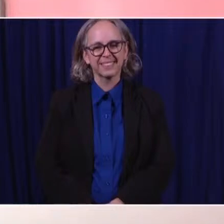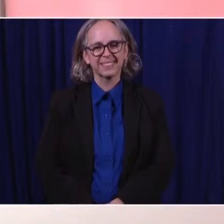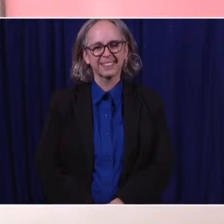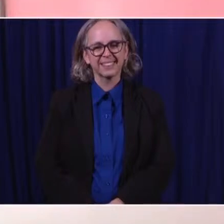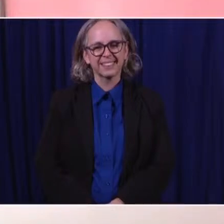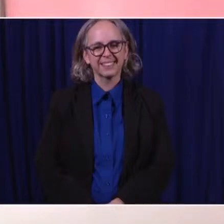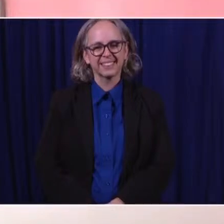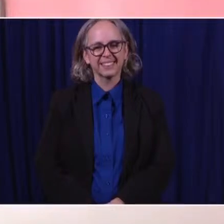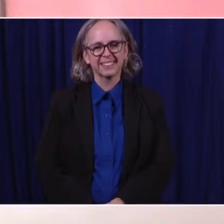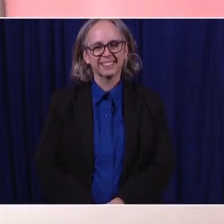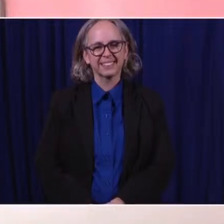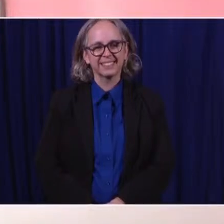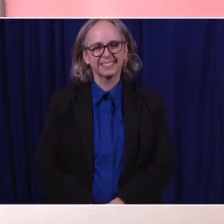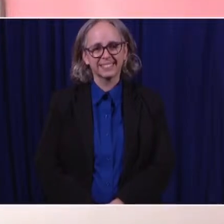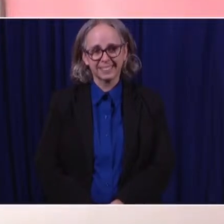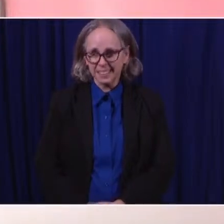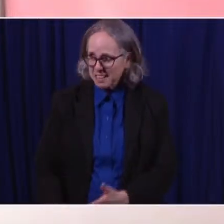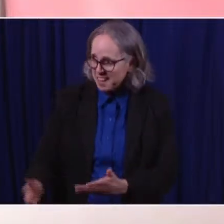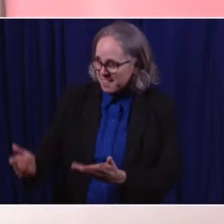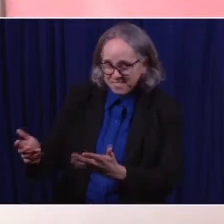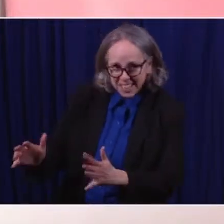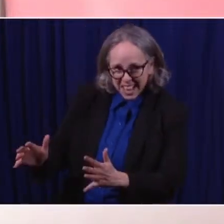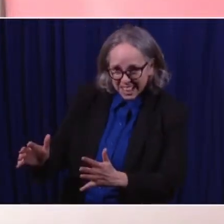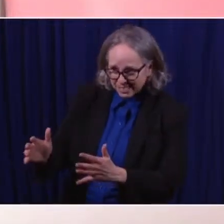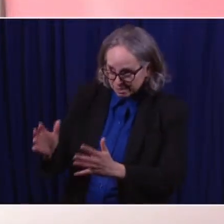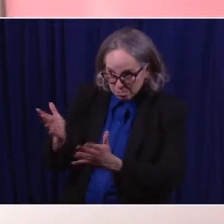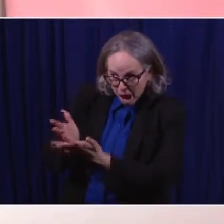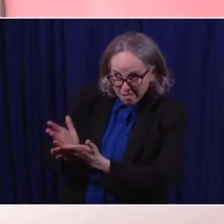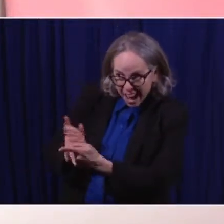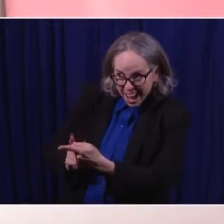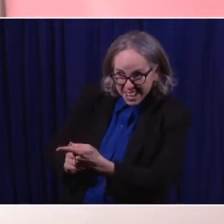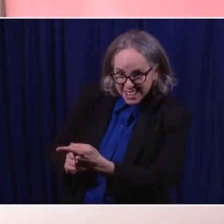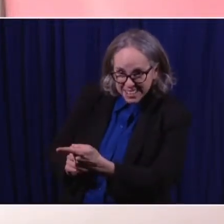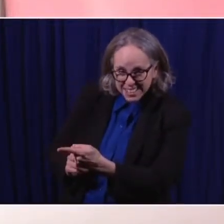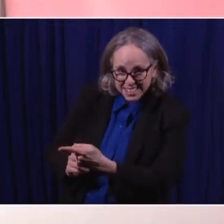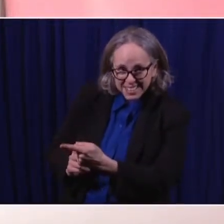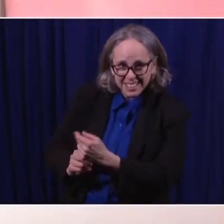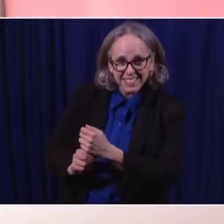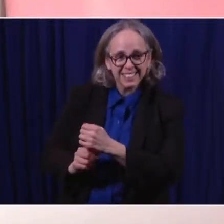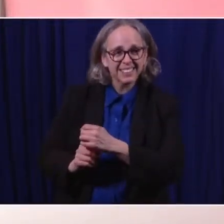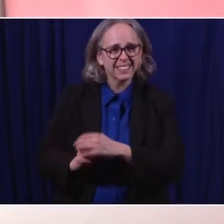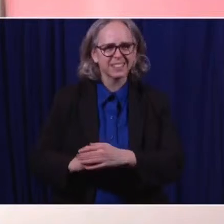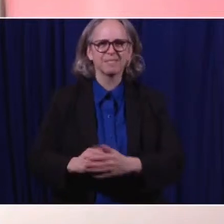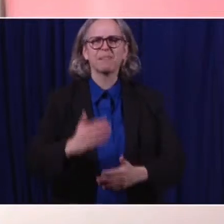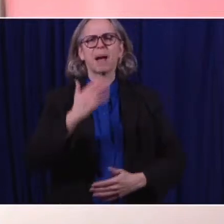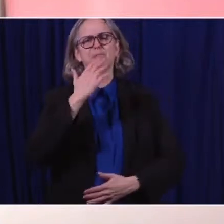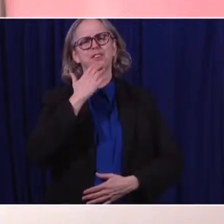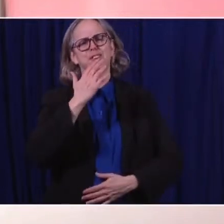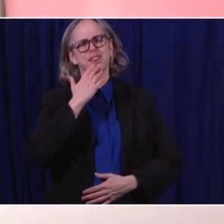was fast. Doing okay, Mr. Finley? Very good. Yeah, no big deal. Okay.